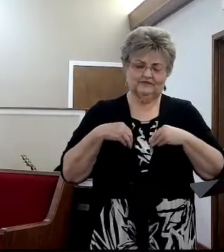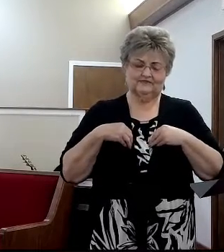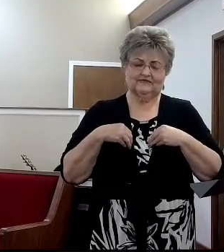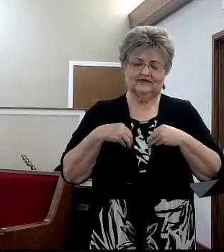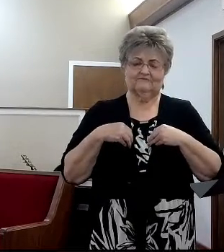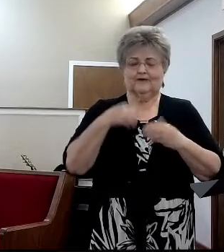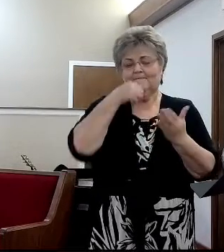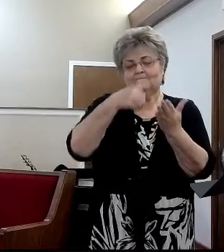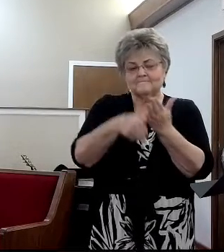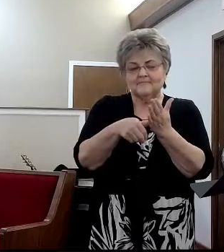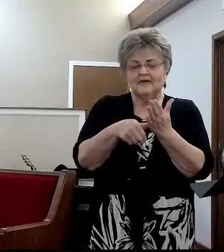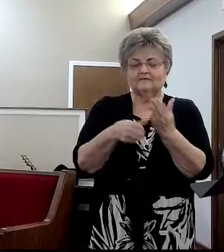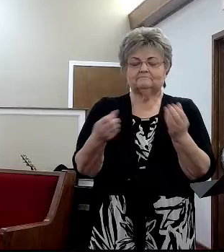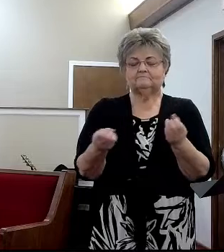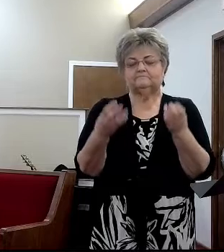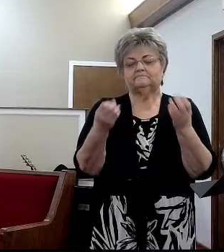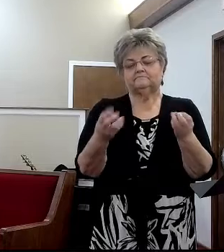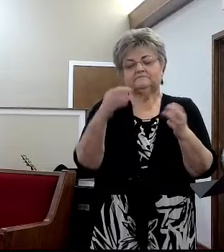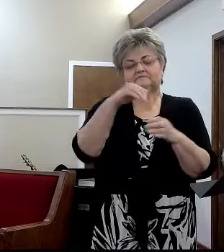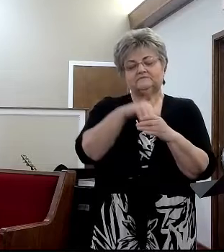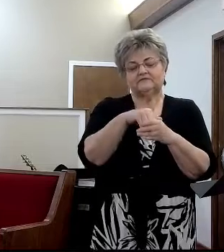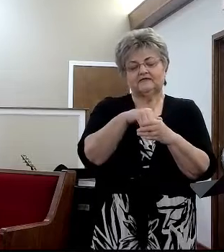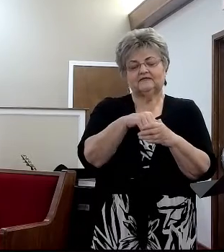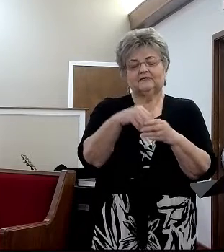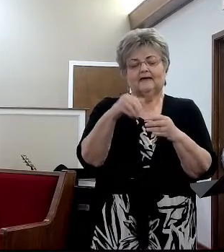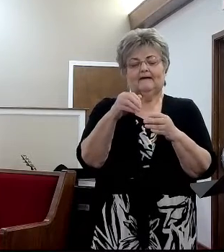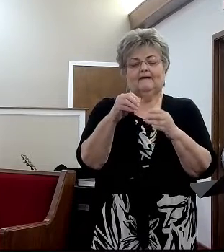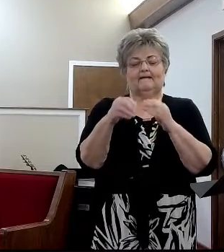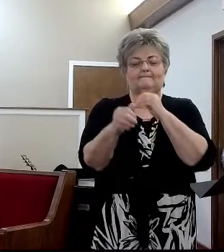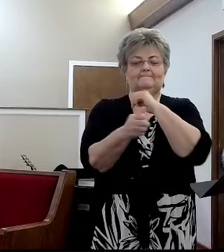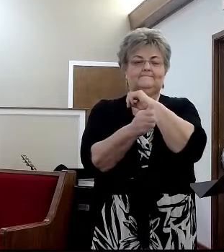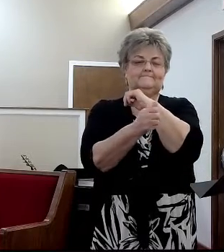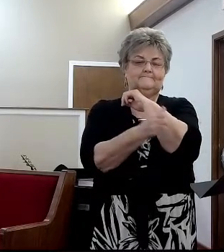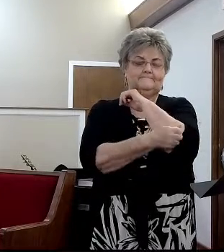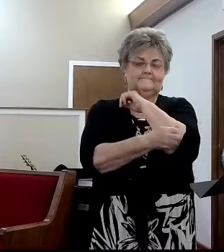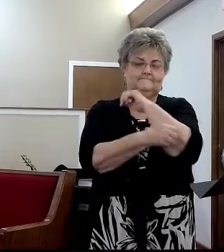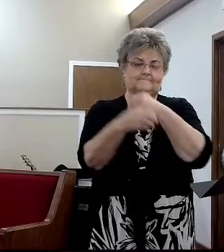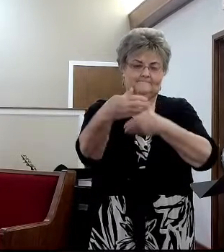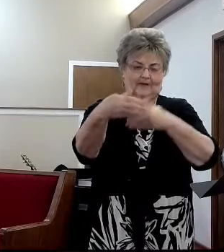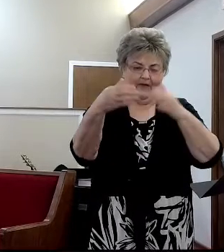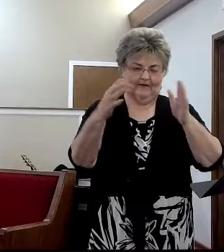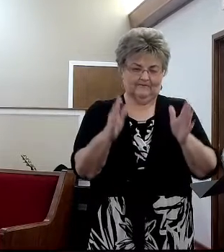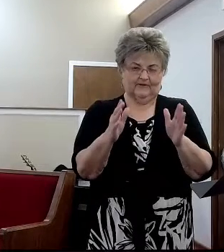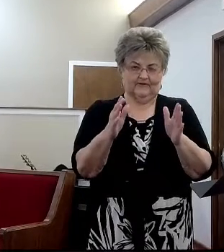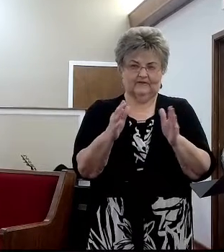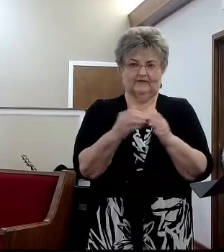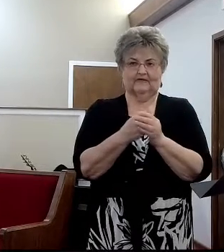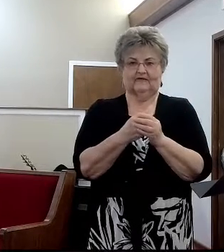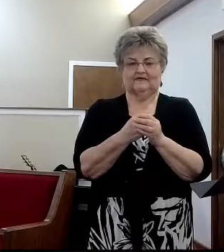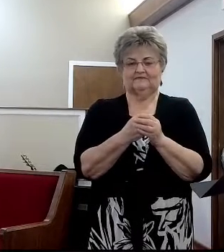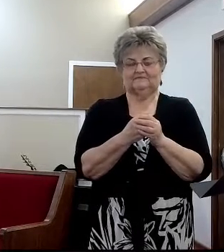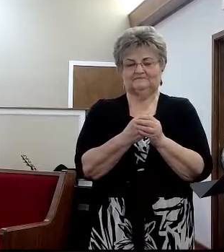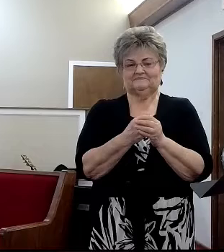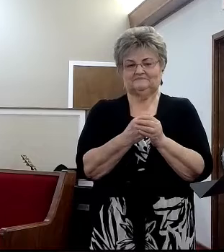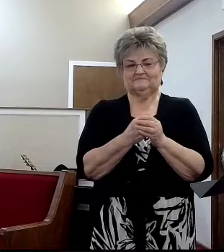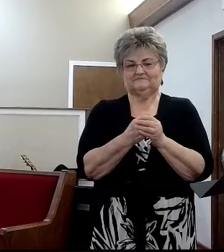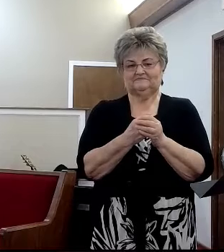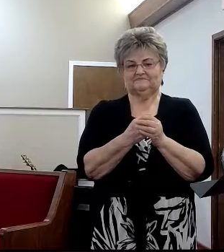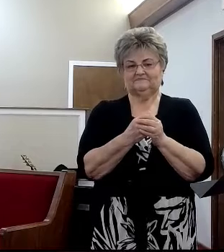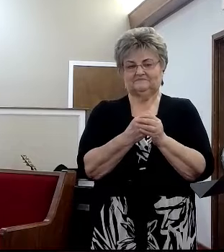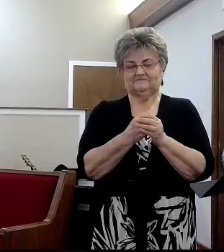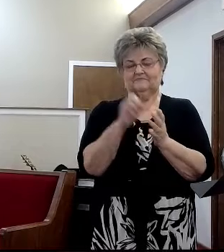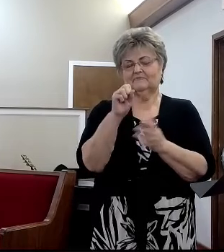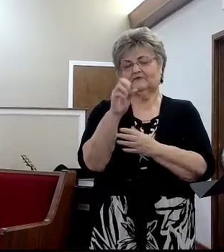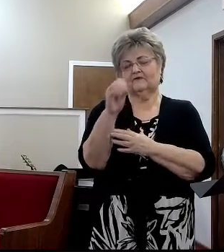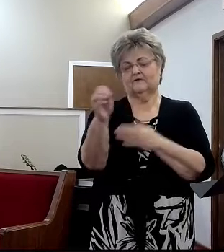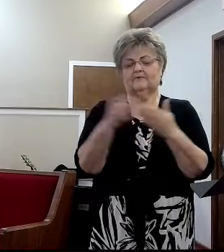your post office box or your mailbox. We get like three things a week now, but that's cool too.